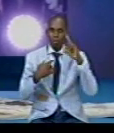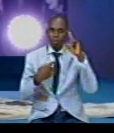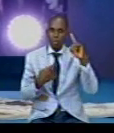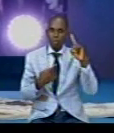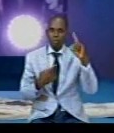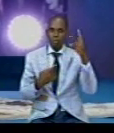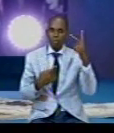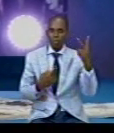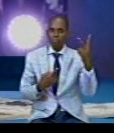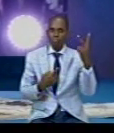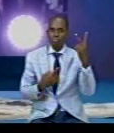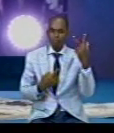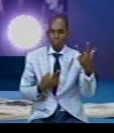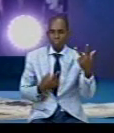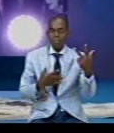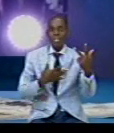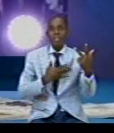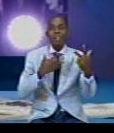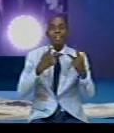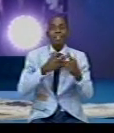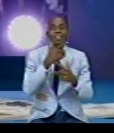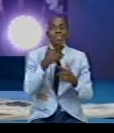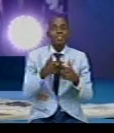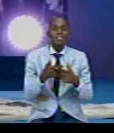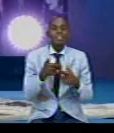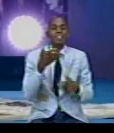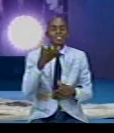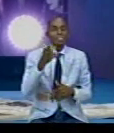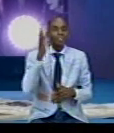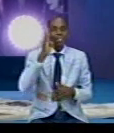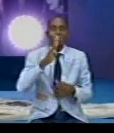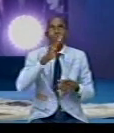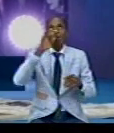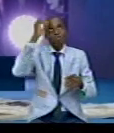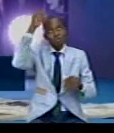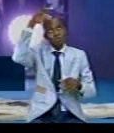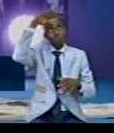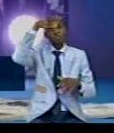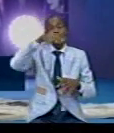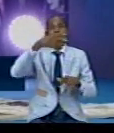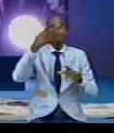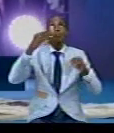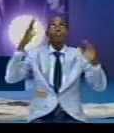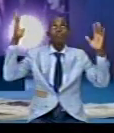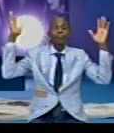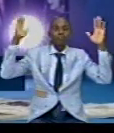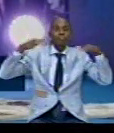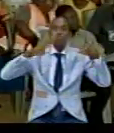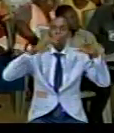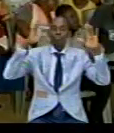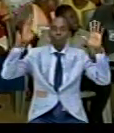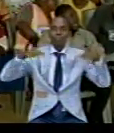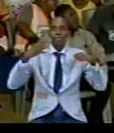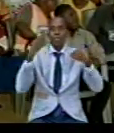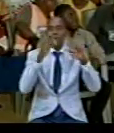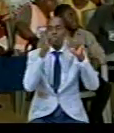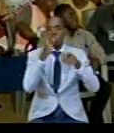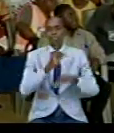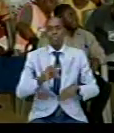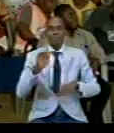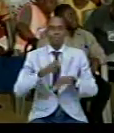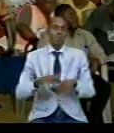1, 2, 3, and then the showers of the rain of blessings will begin to fall upon you.